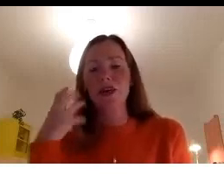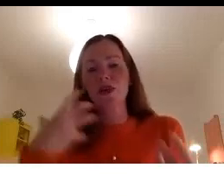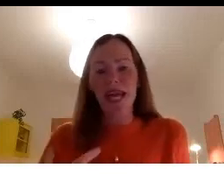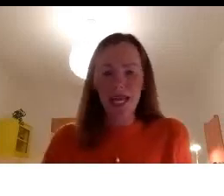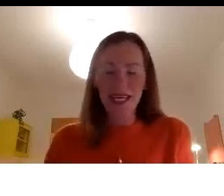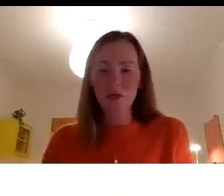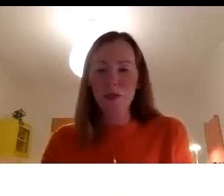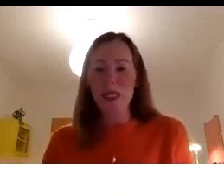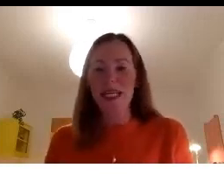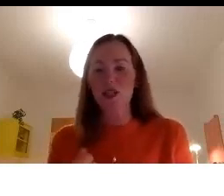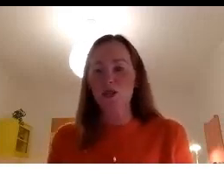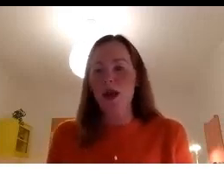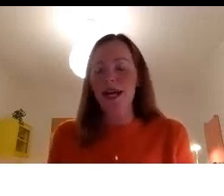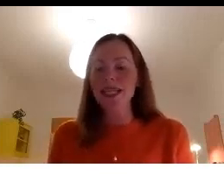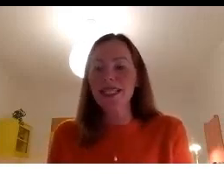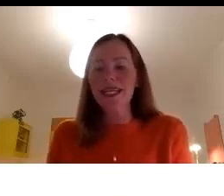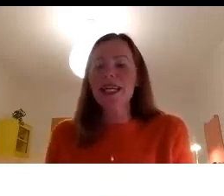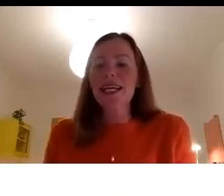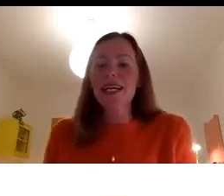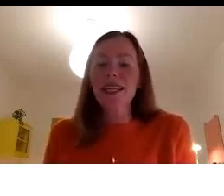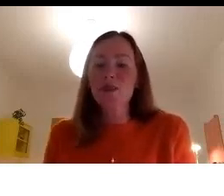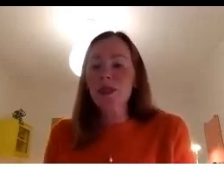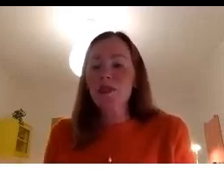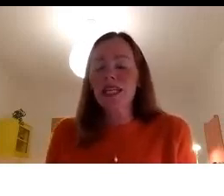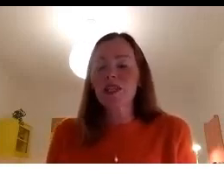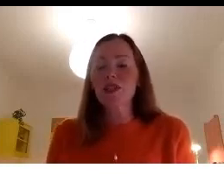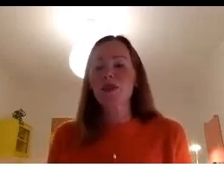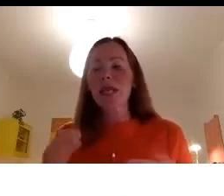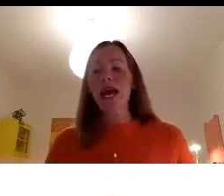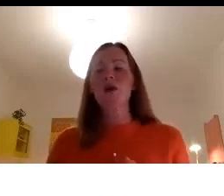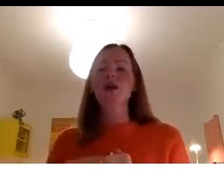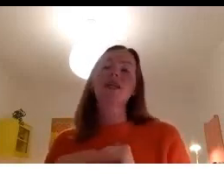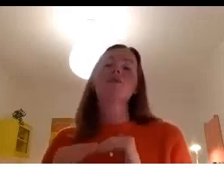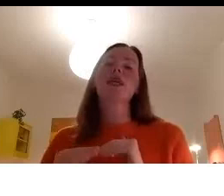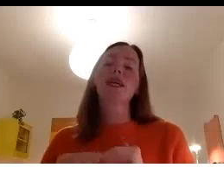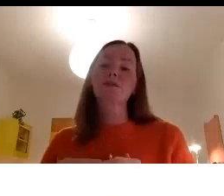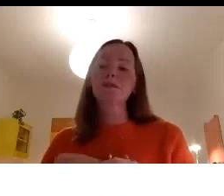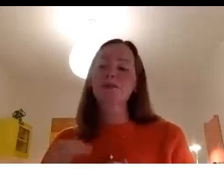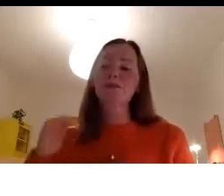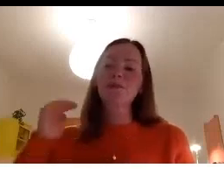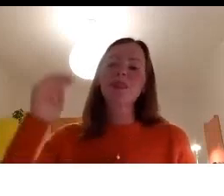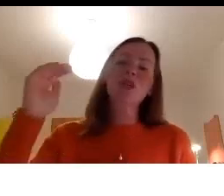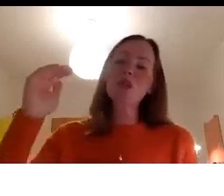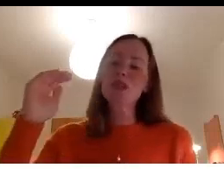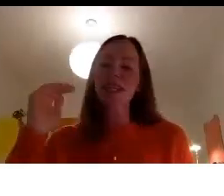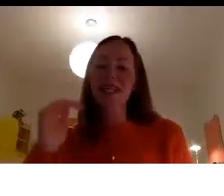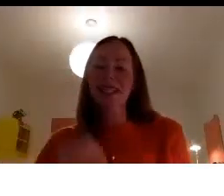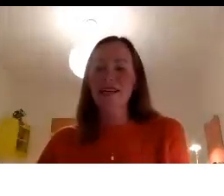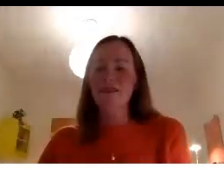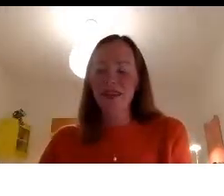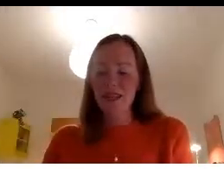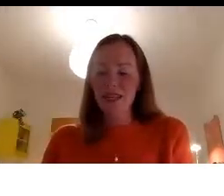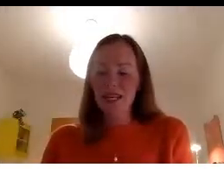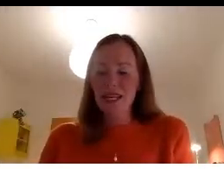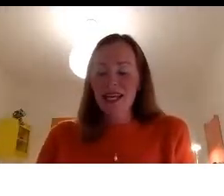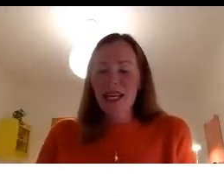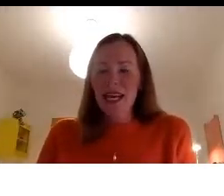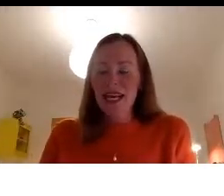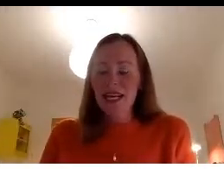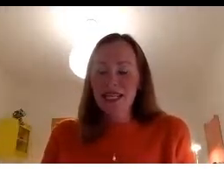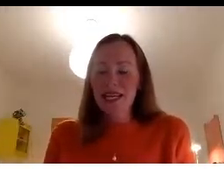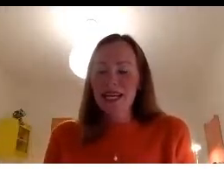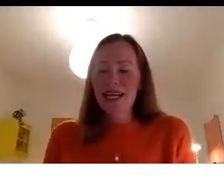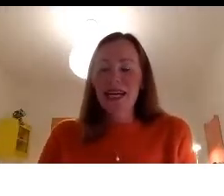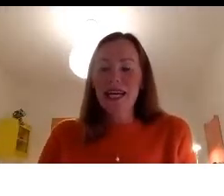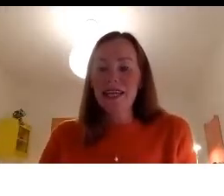thinking, okay, now we've been here twice, and that's been really good, but how can we go to the next level?